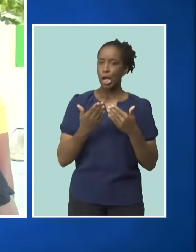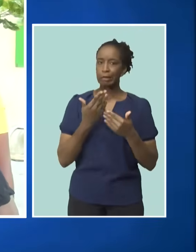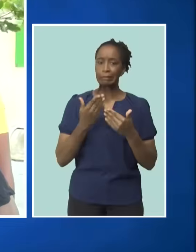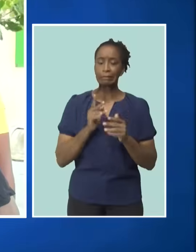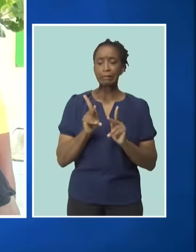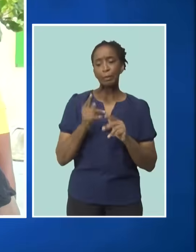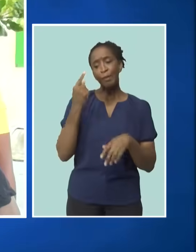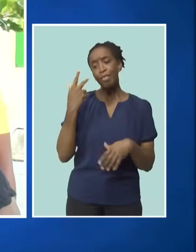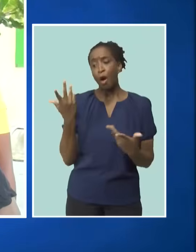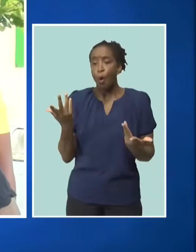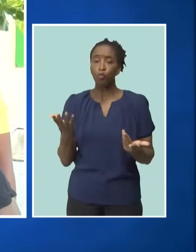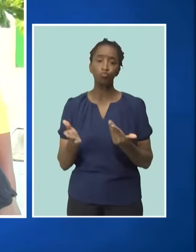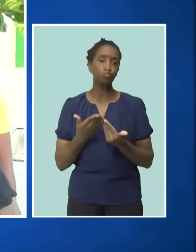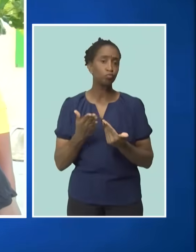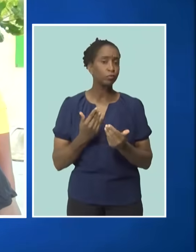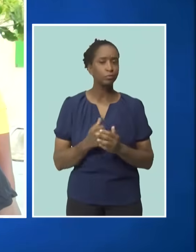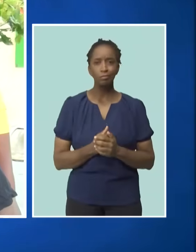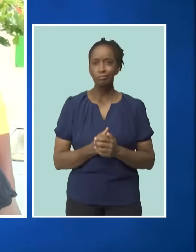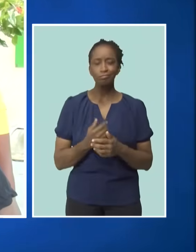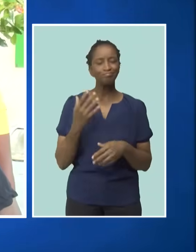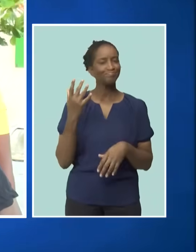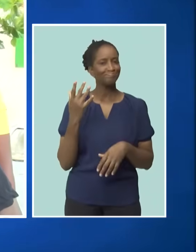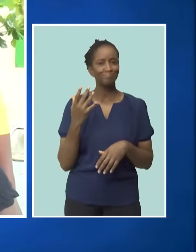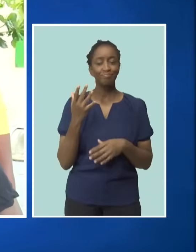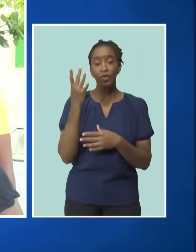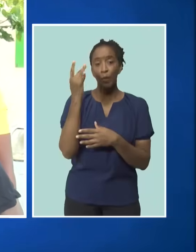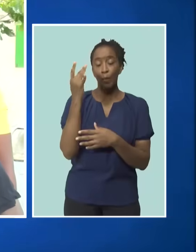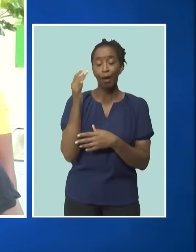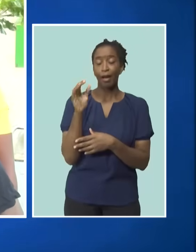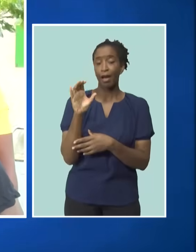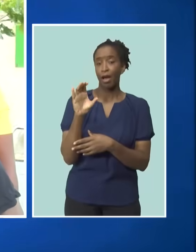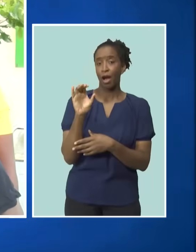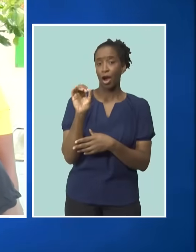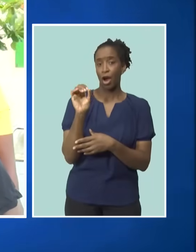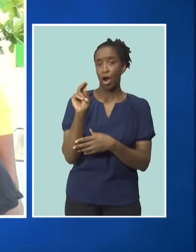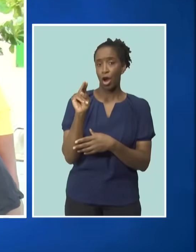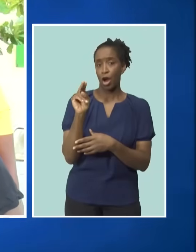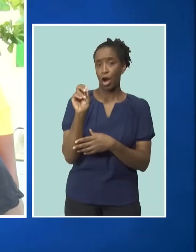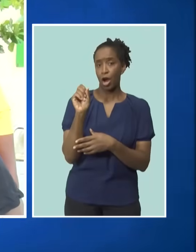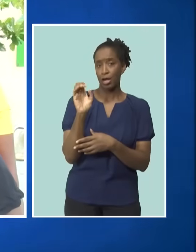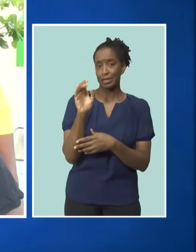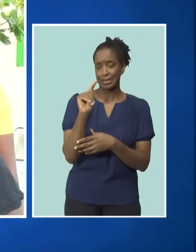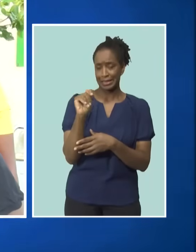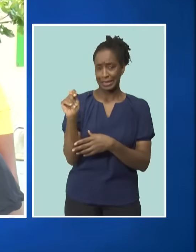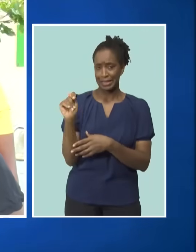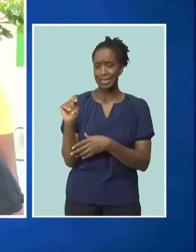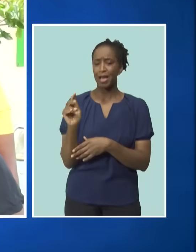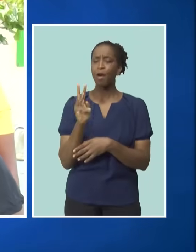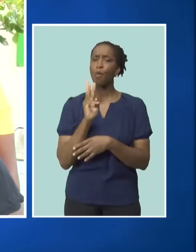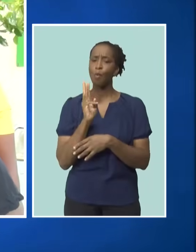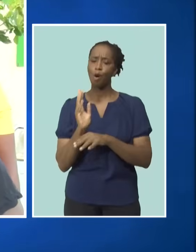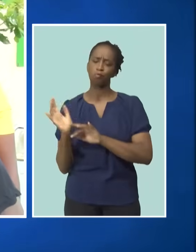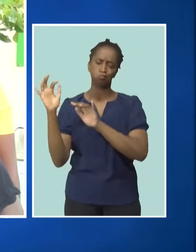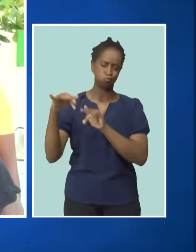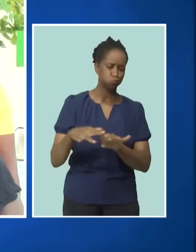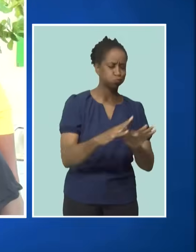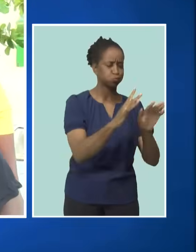think it is, because Consett is a very rough water and you have to contend with the wind and the wave